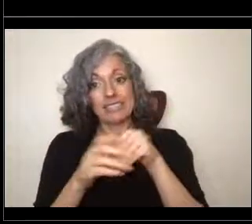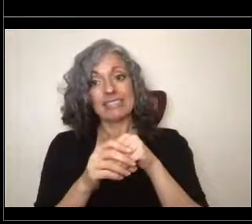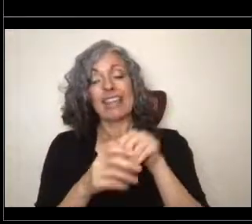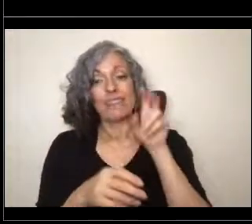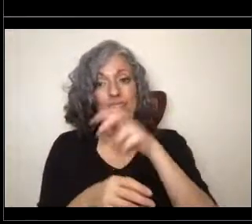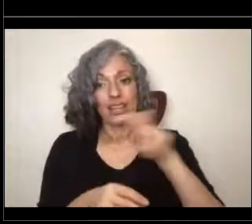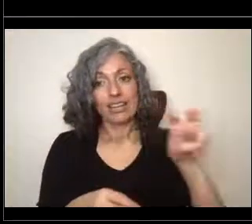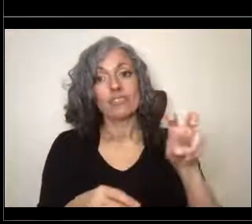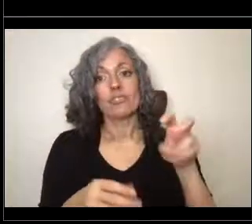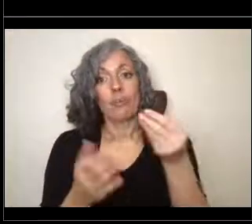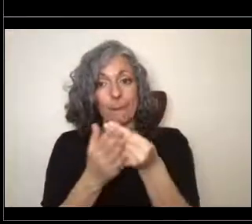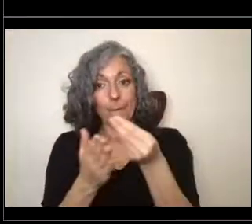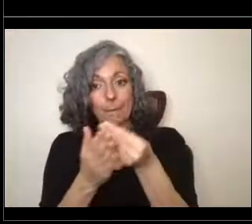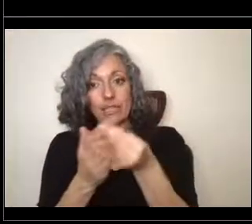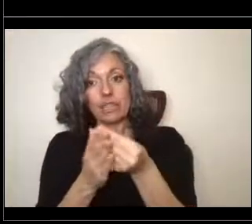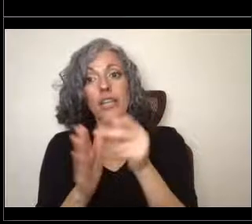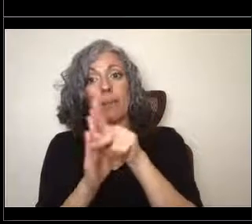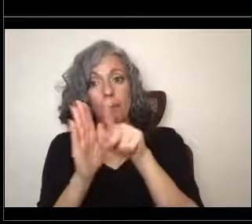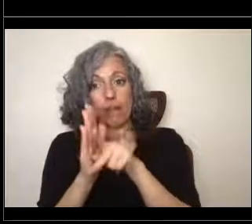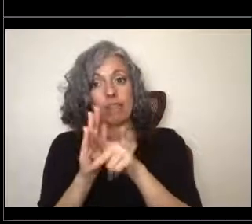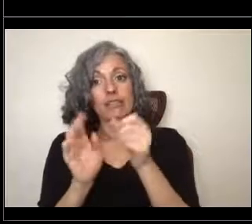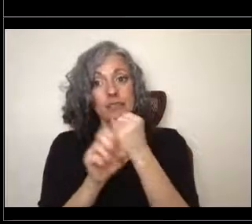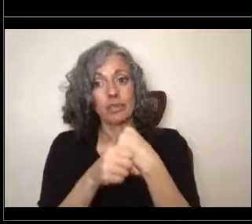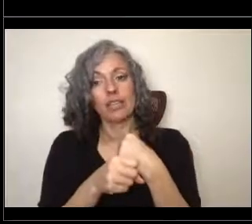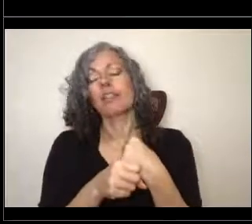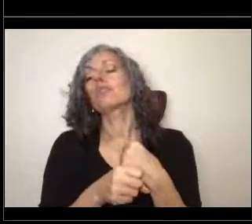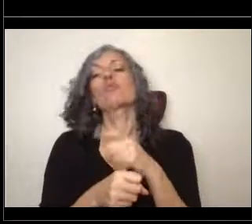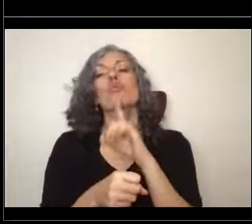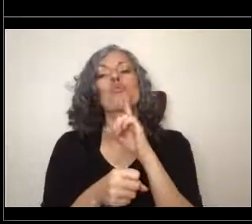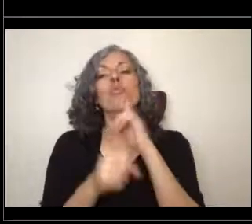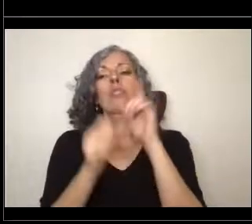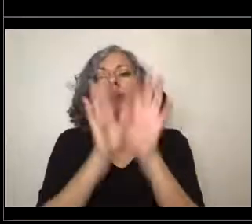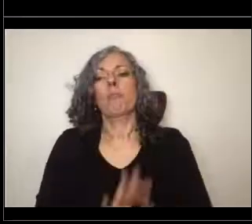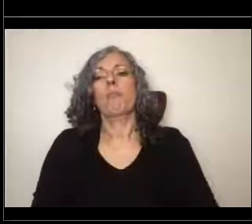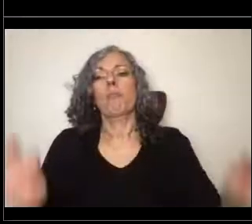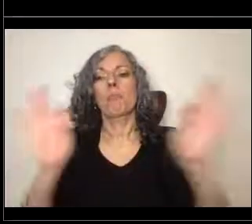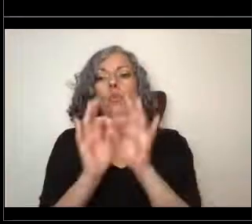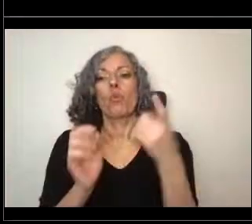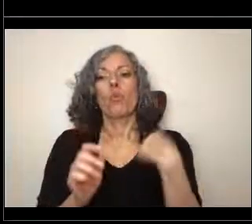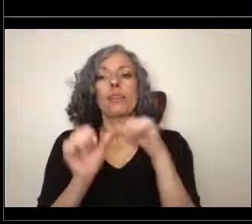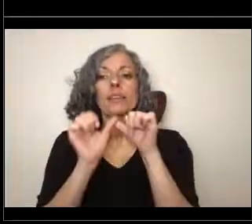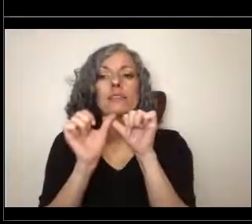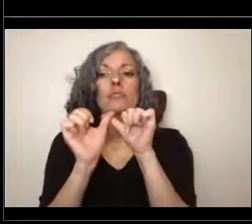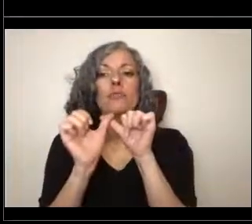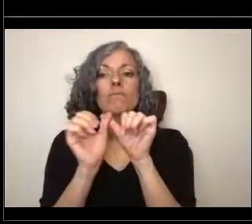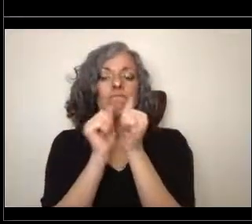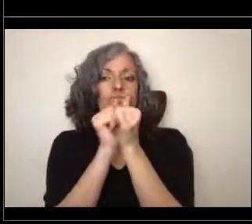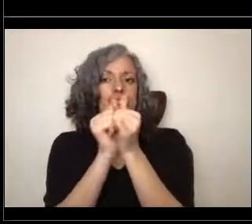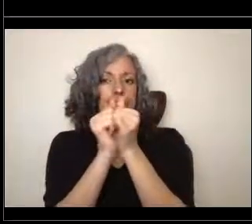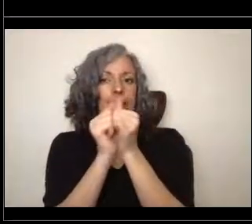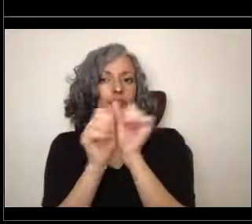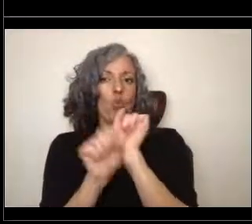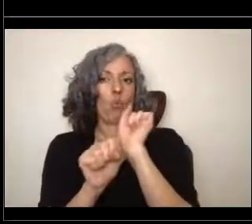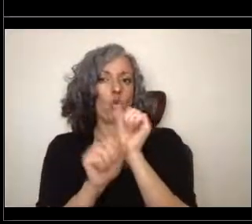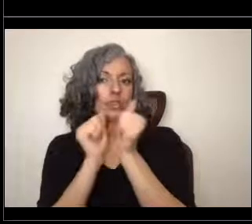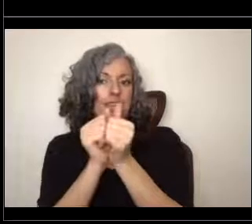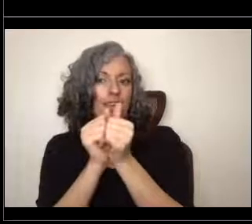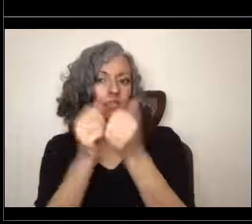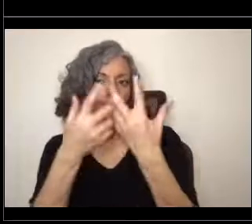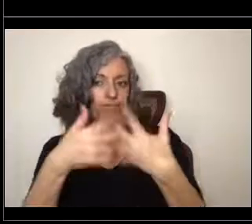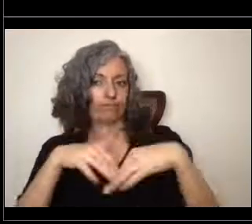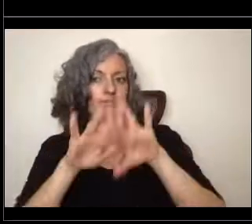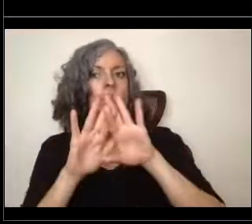policy making. And so I think it's just really critical that we continue to work together as closely as possible. Otherwise,